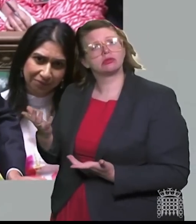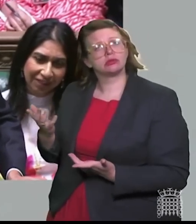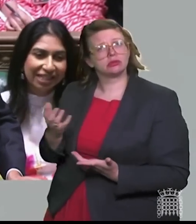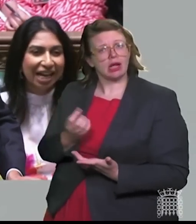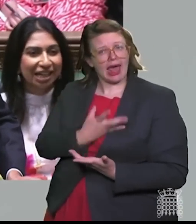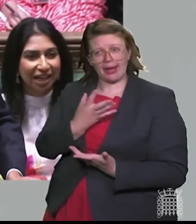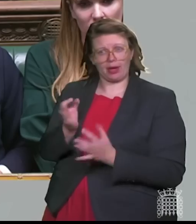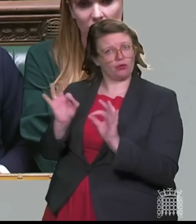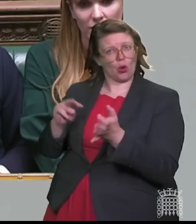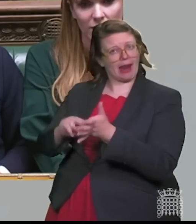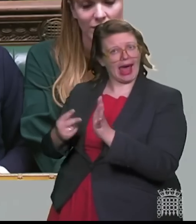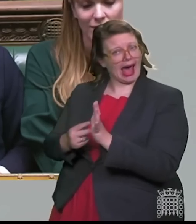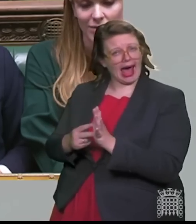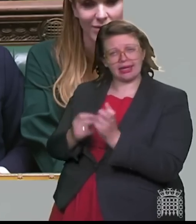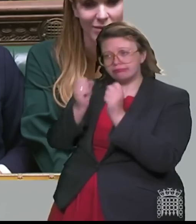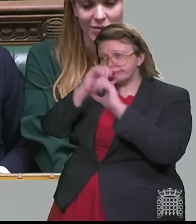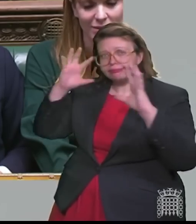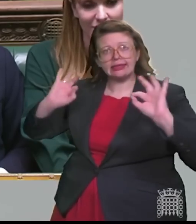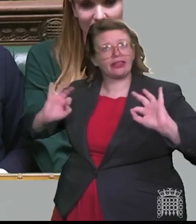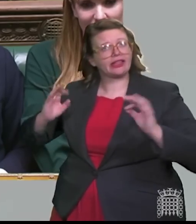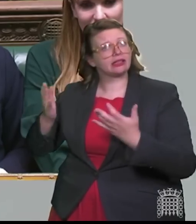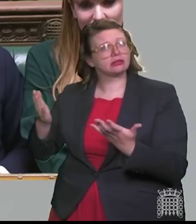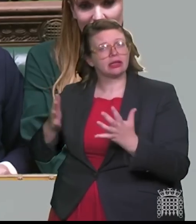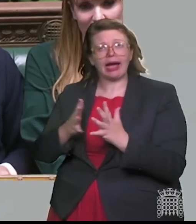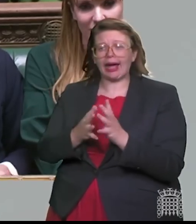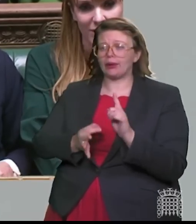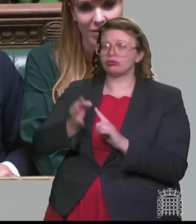no ideas. There is